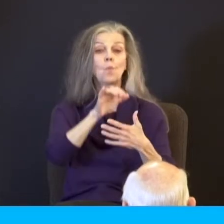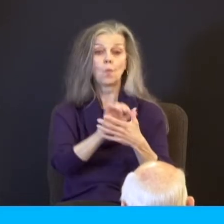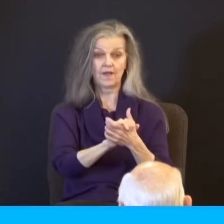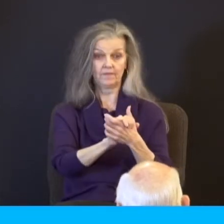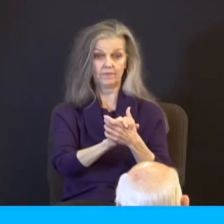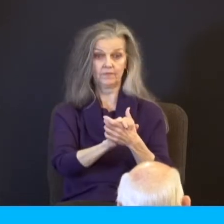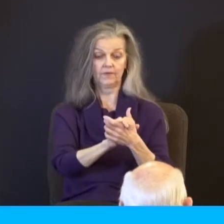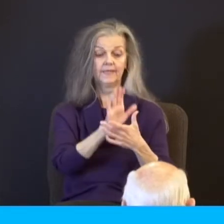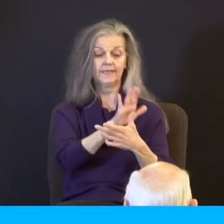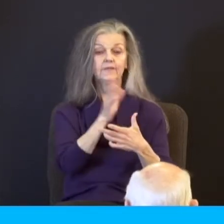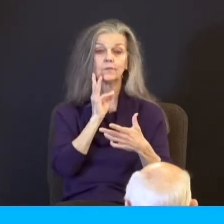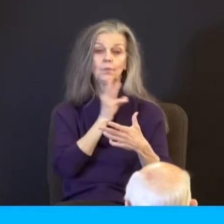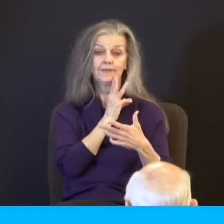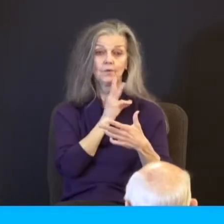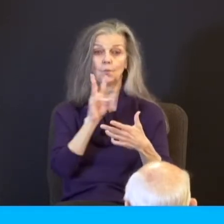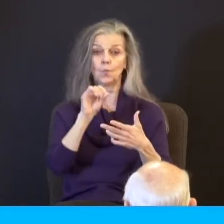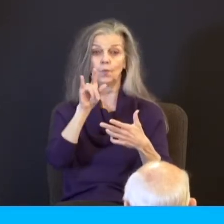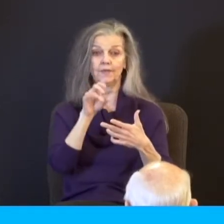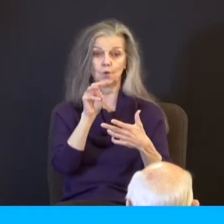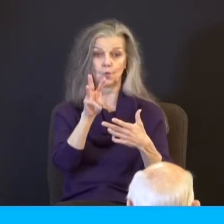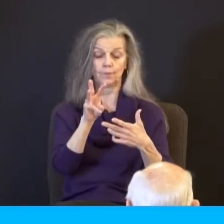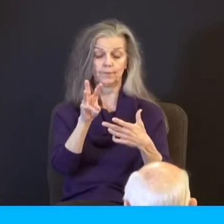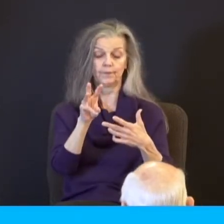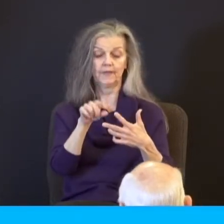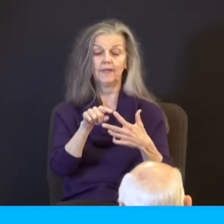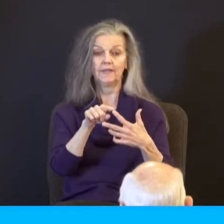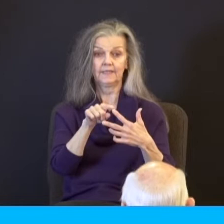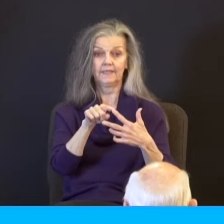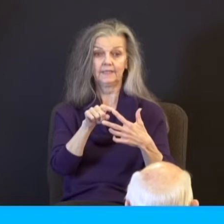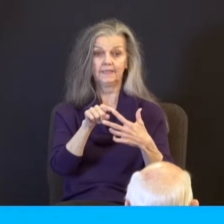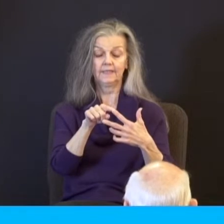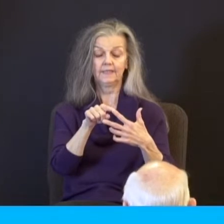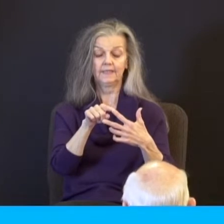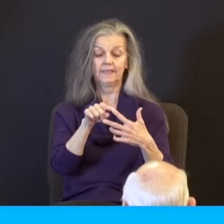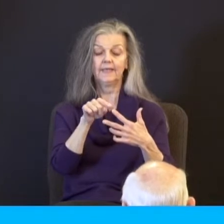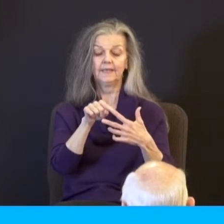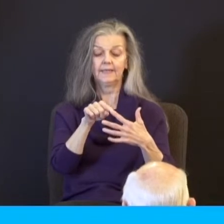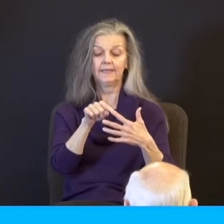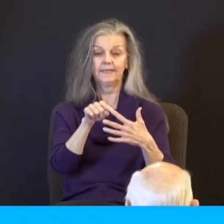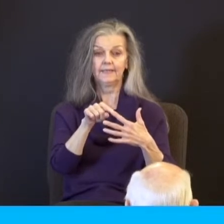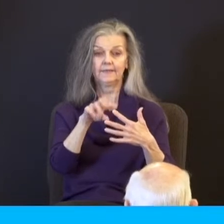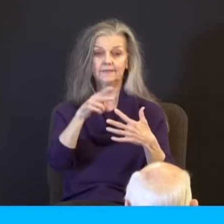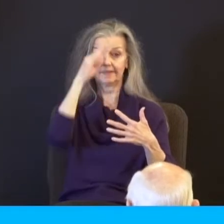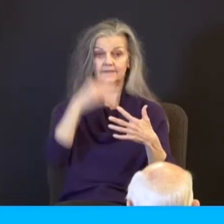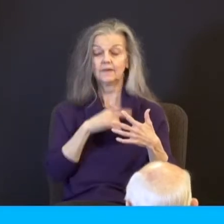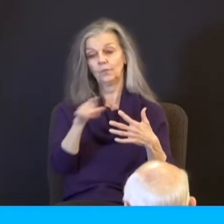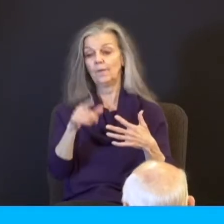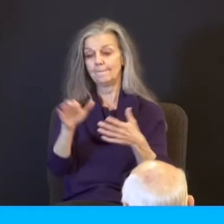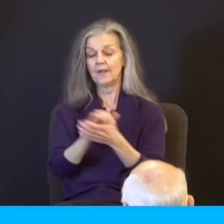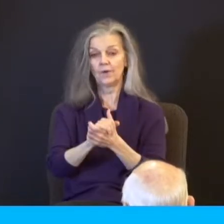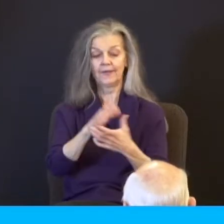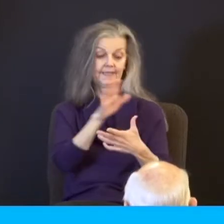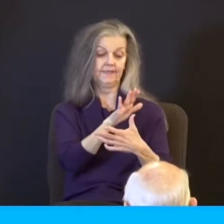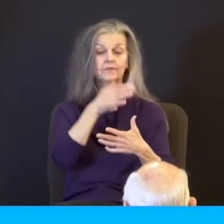brother-in-law. So a brother-in-law marriage. He shall go into his husband's, he shall go in unto her, and take her to him